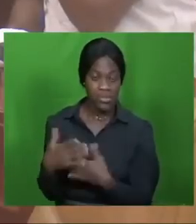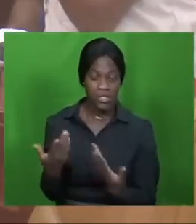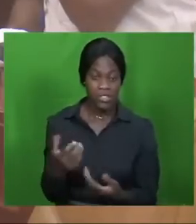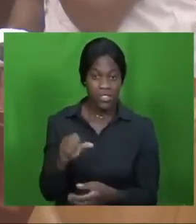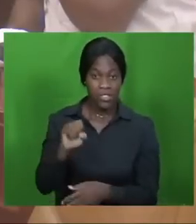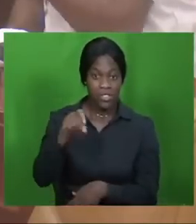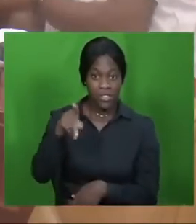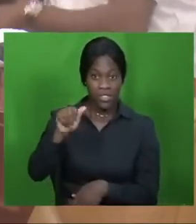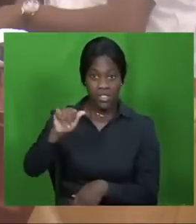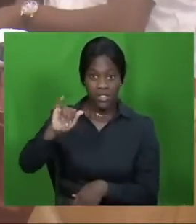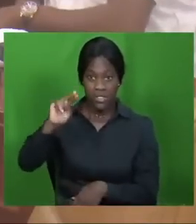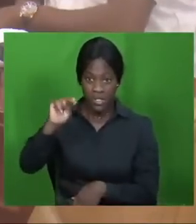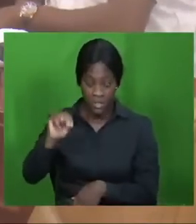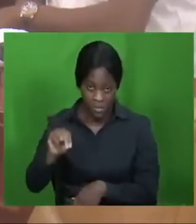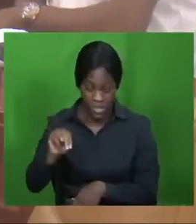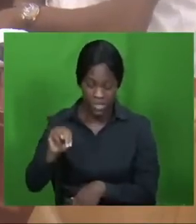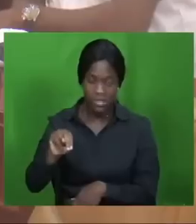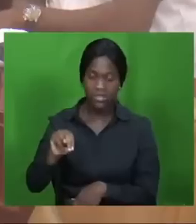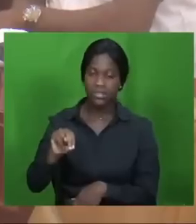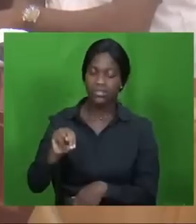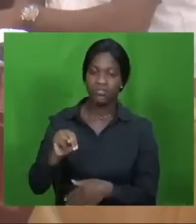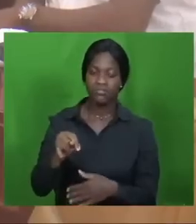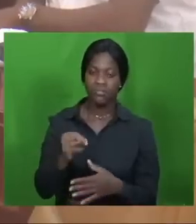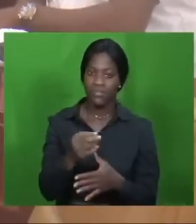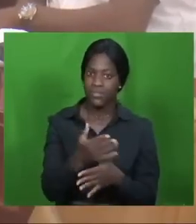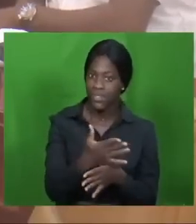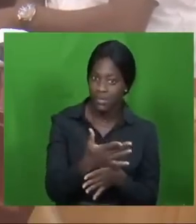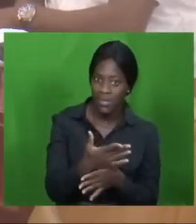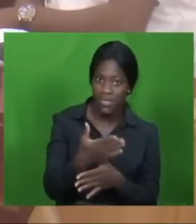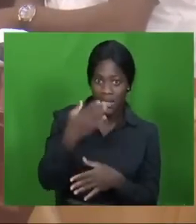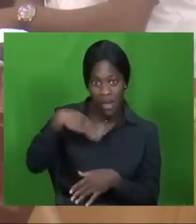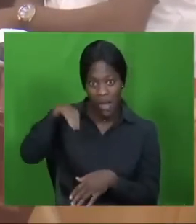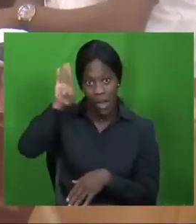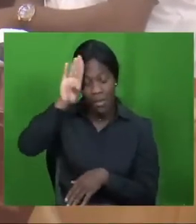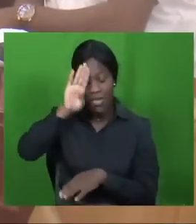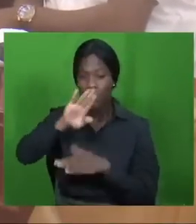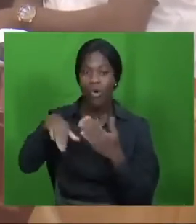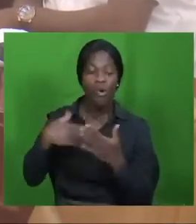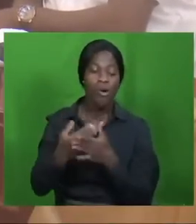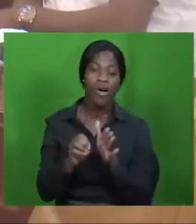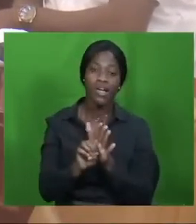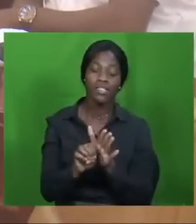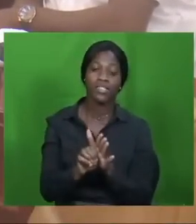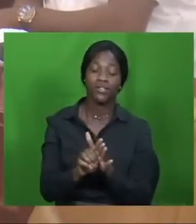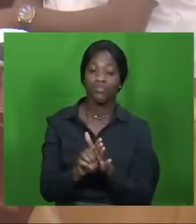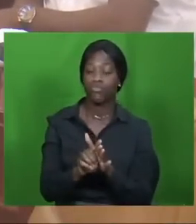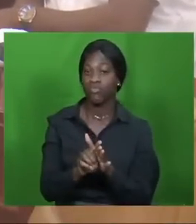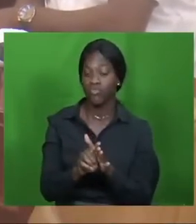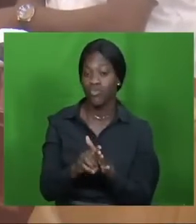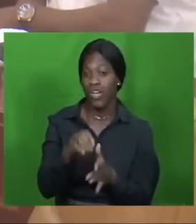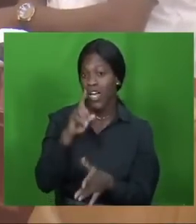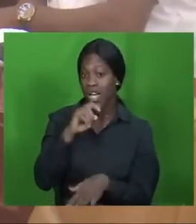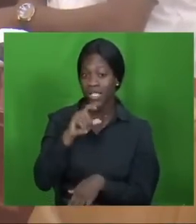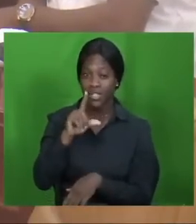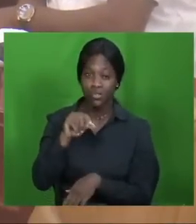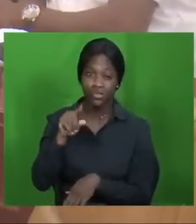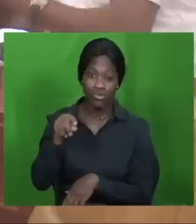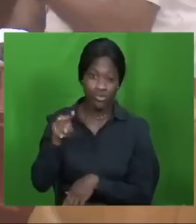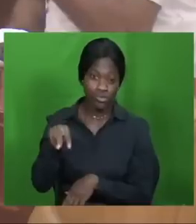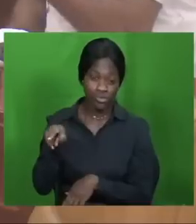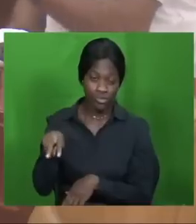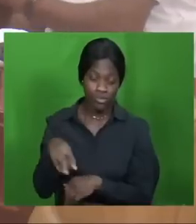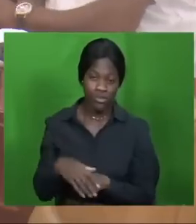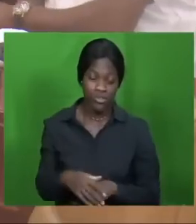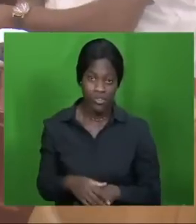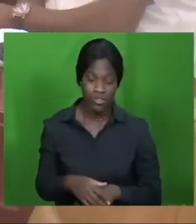Germany, Brazil were examples in Qatar 2022. That Qatar or football now